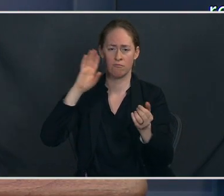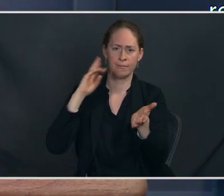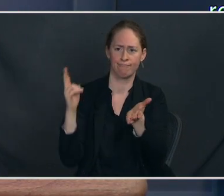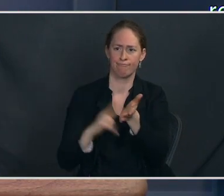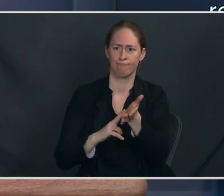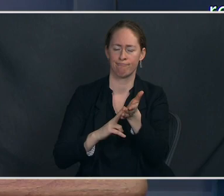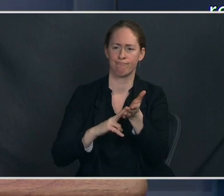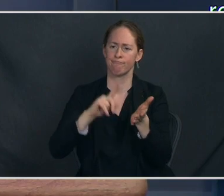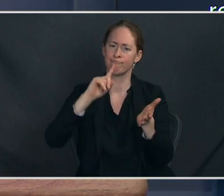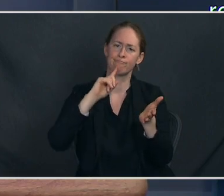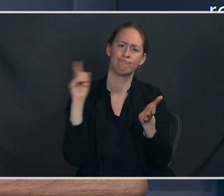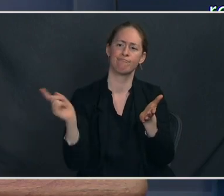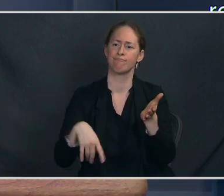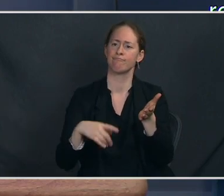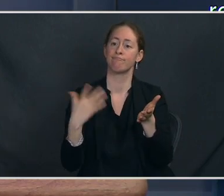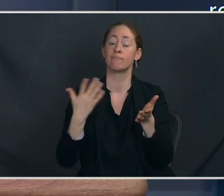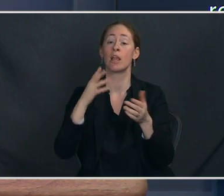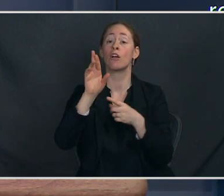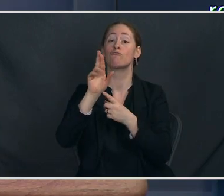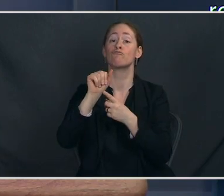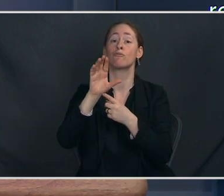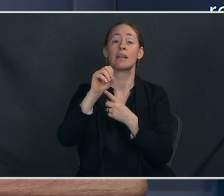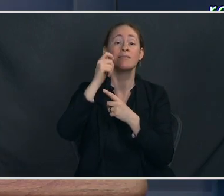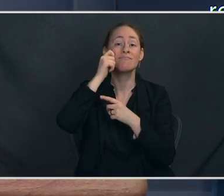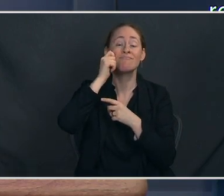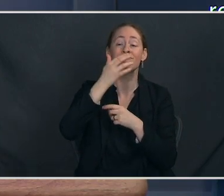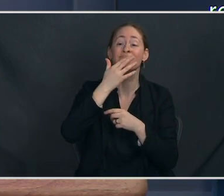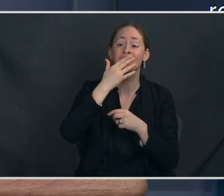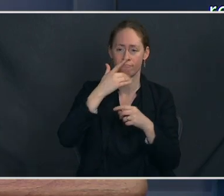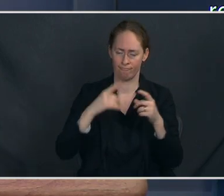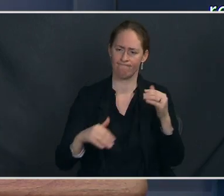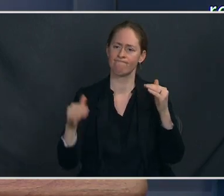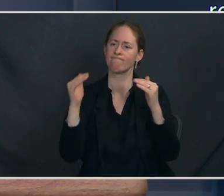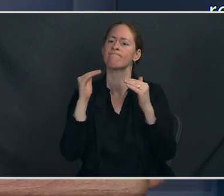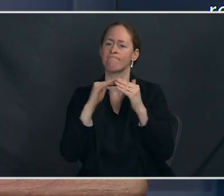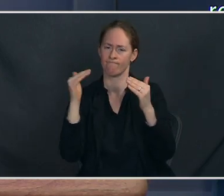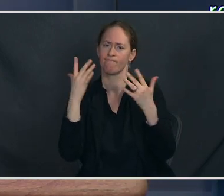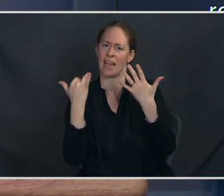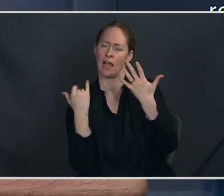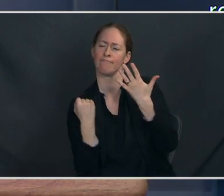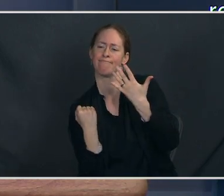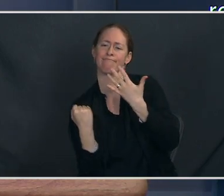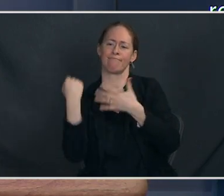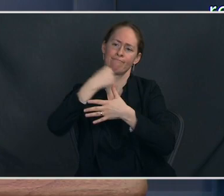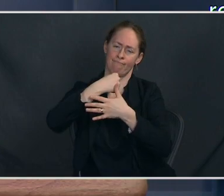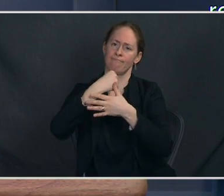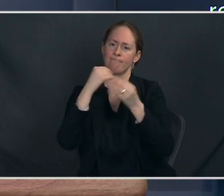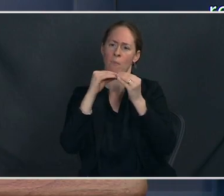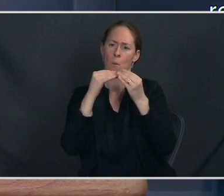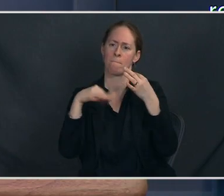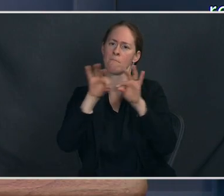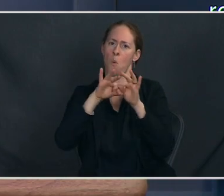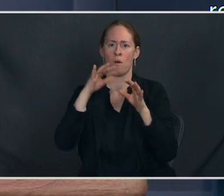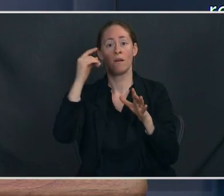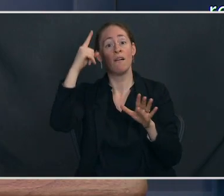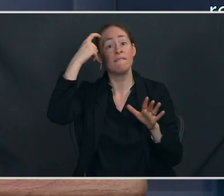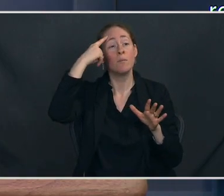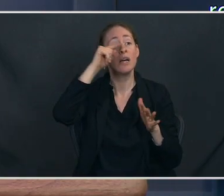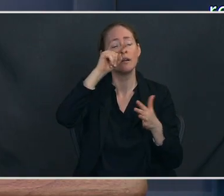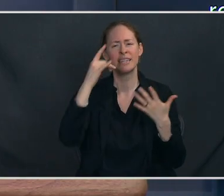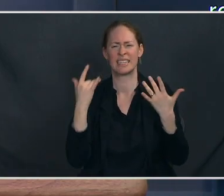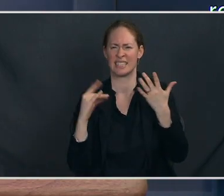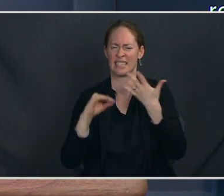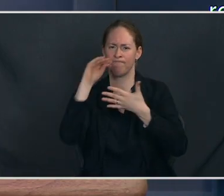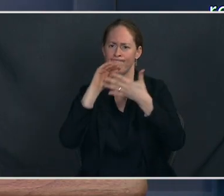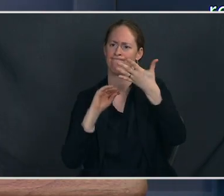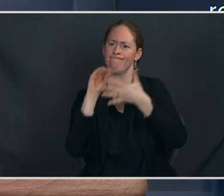that makes racial equity and addressing racial equity a priority across the government. And what how the president talks about this is